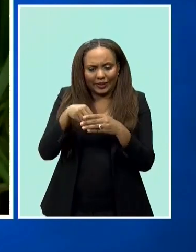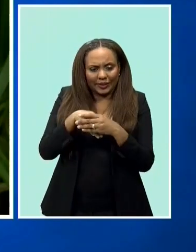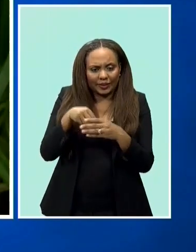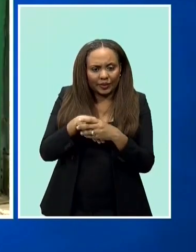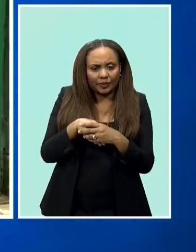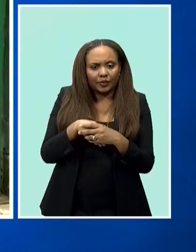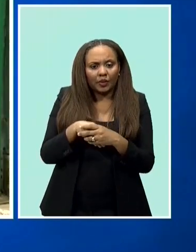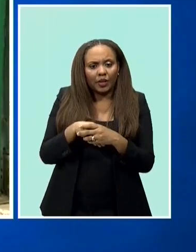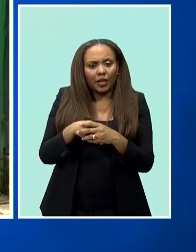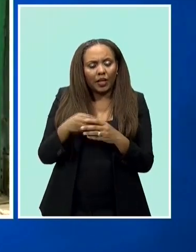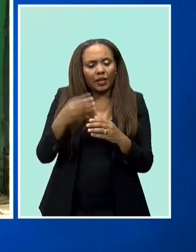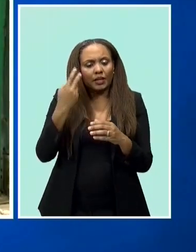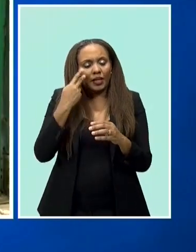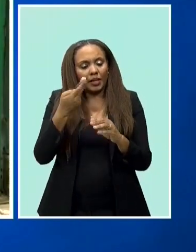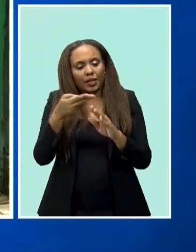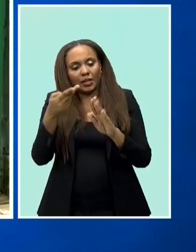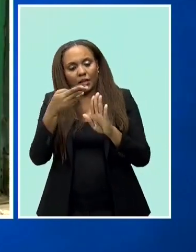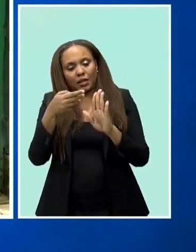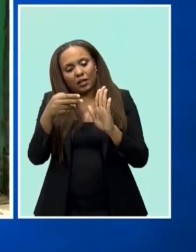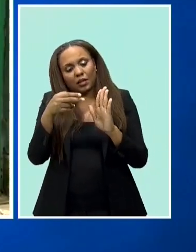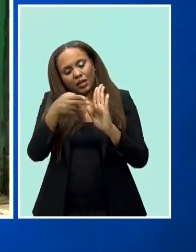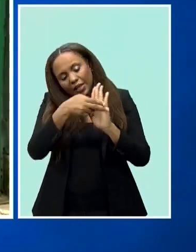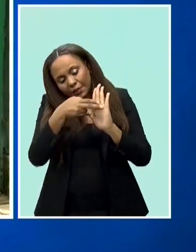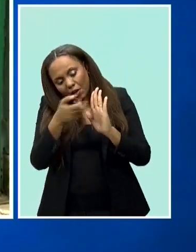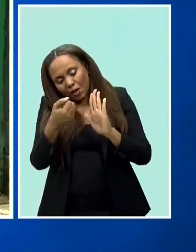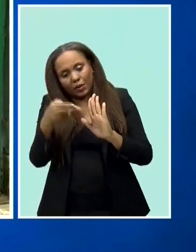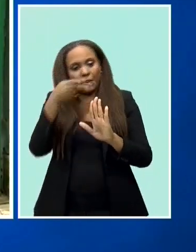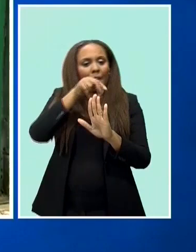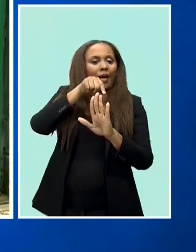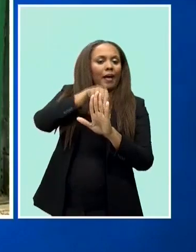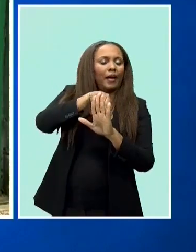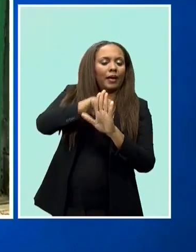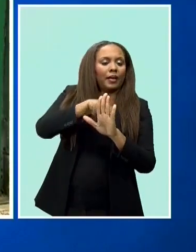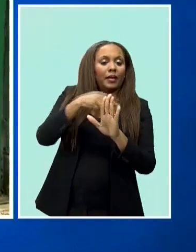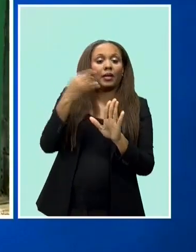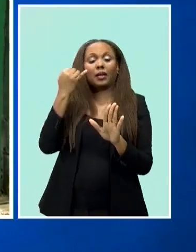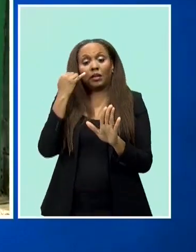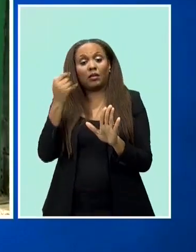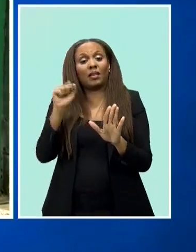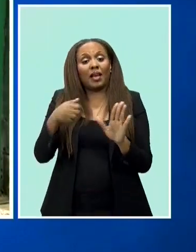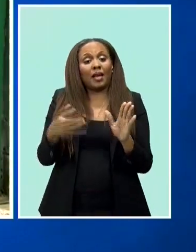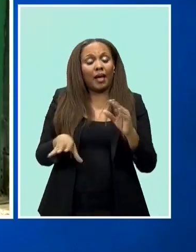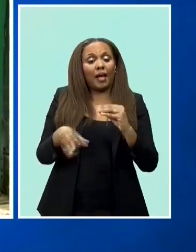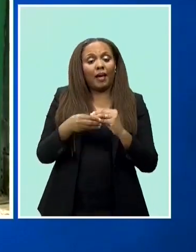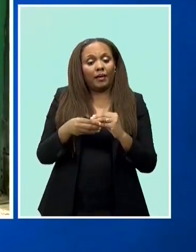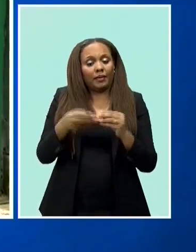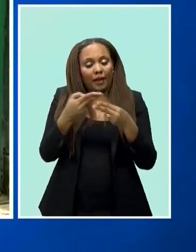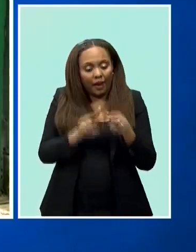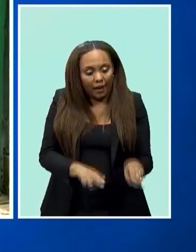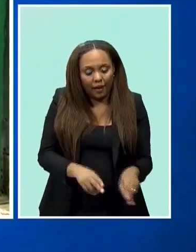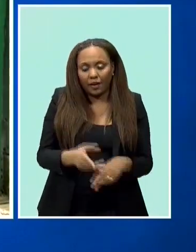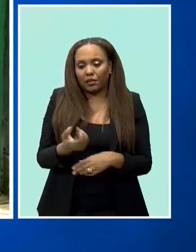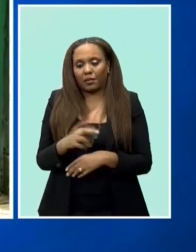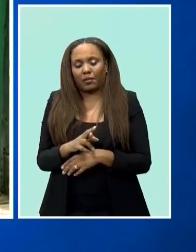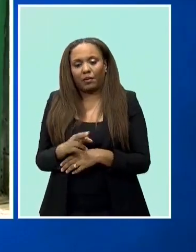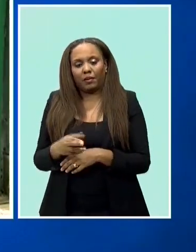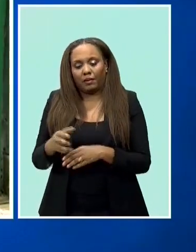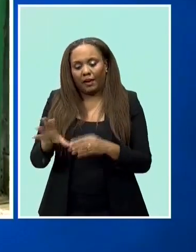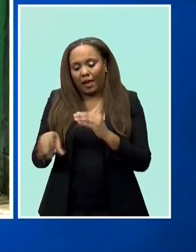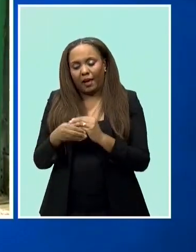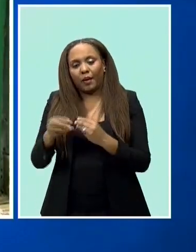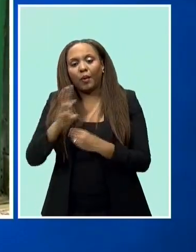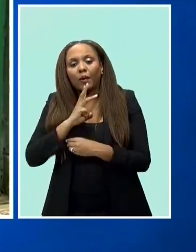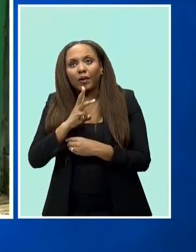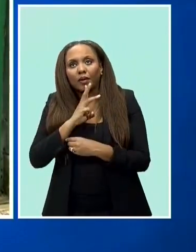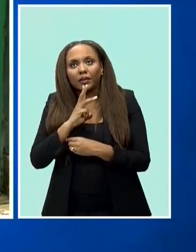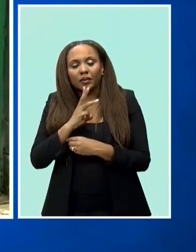on the back. You can add eggs to this if you're not a vegan, or if you are, you can just add water, and it's all